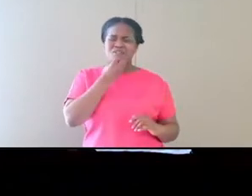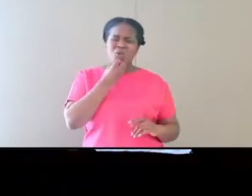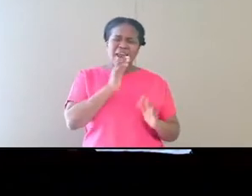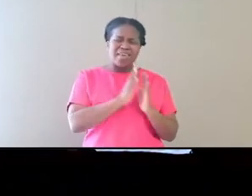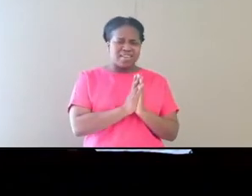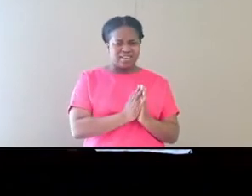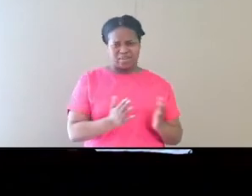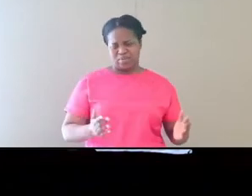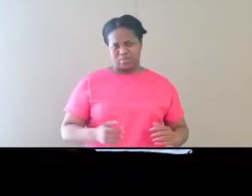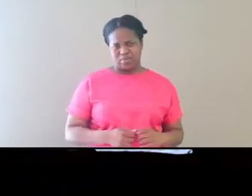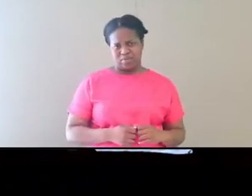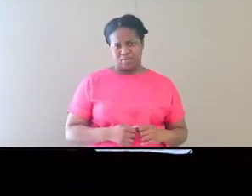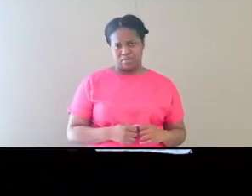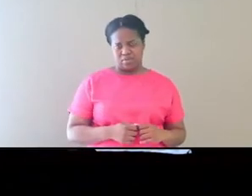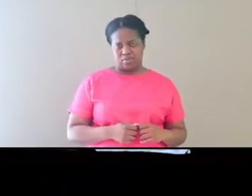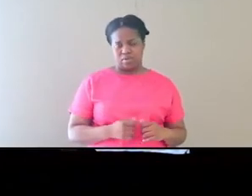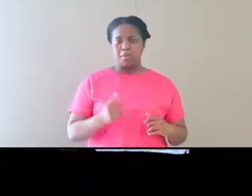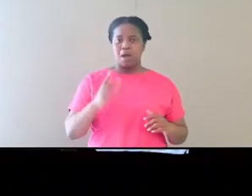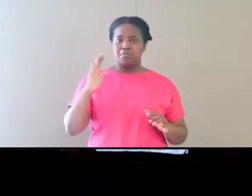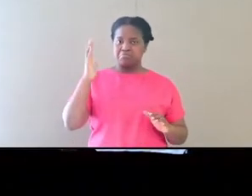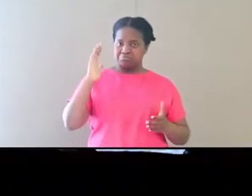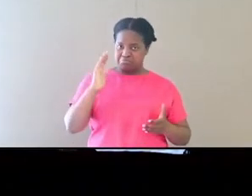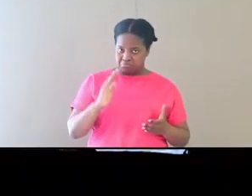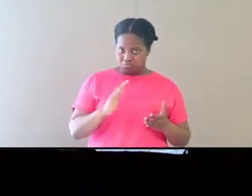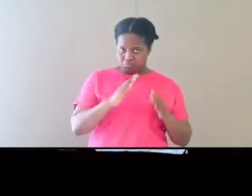That was decreased quite rapidly.